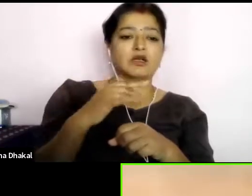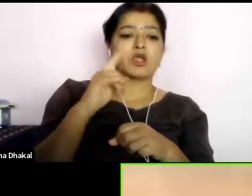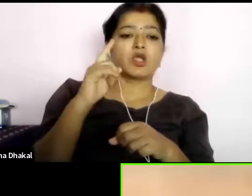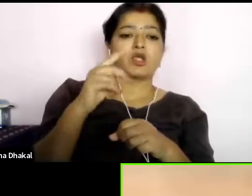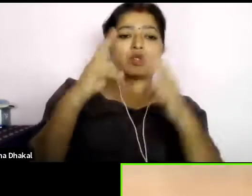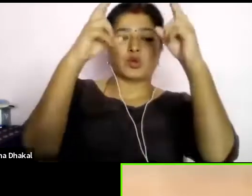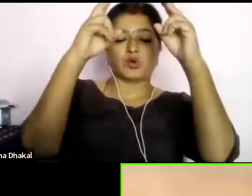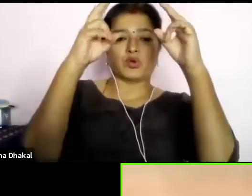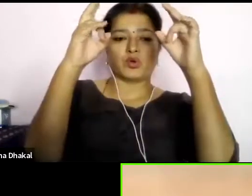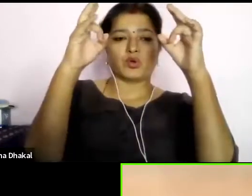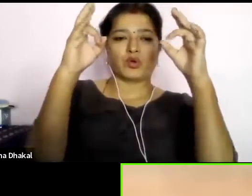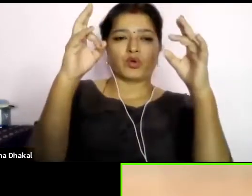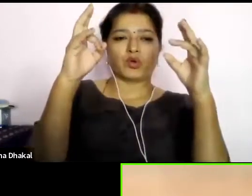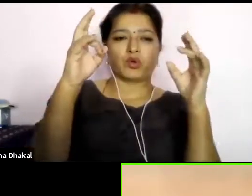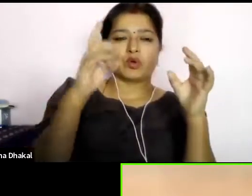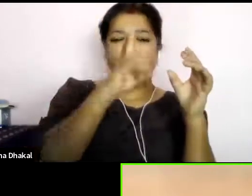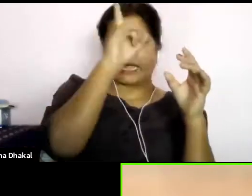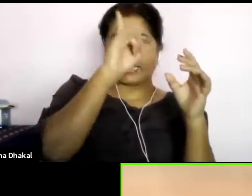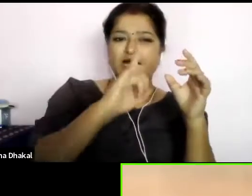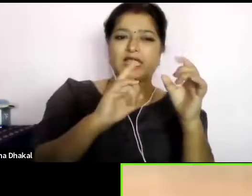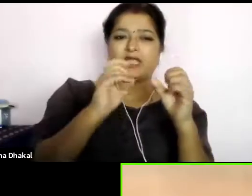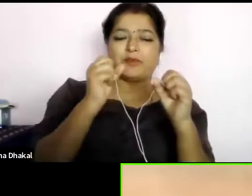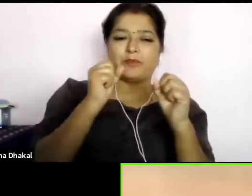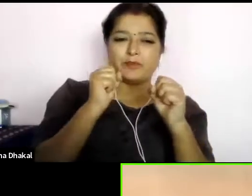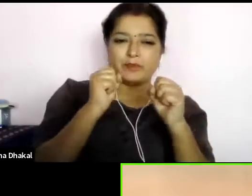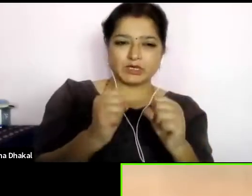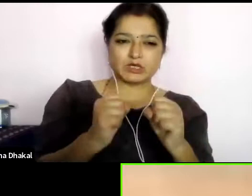the social economic impact, and